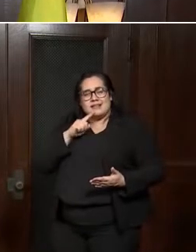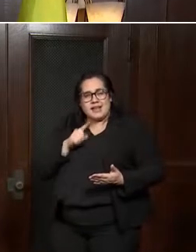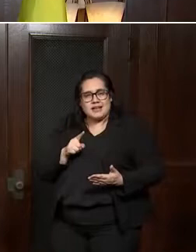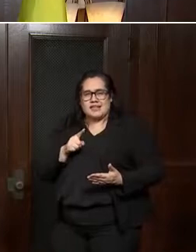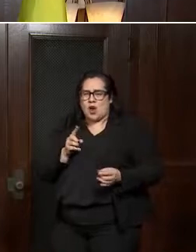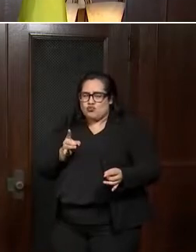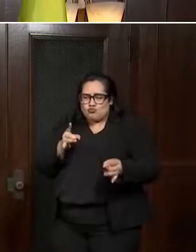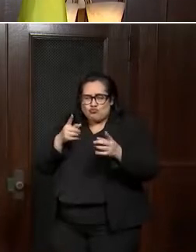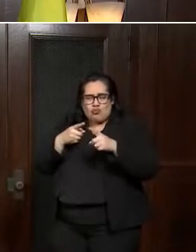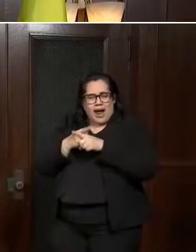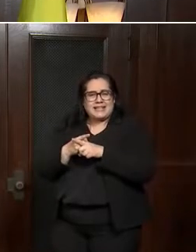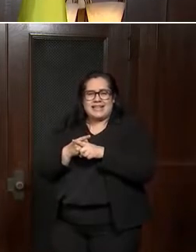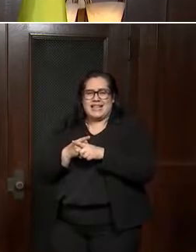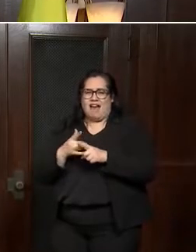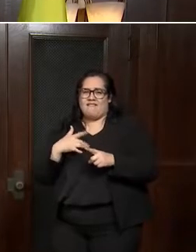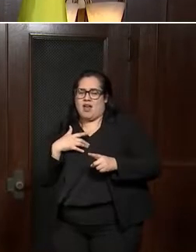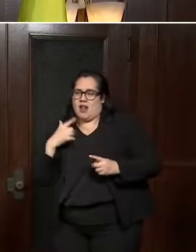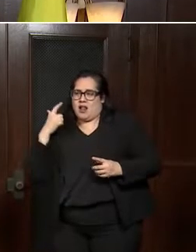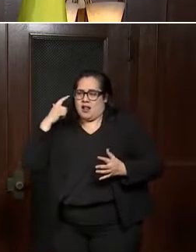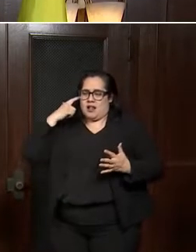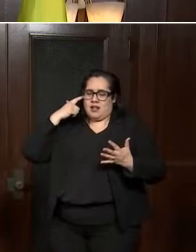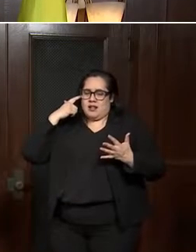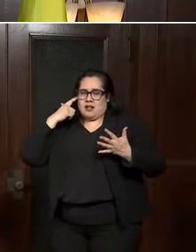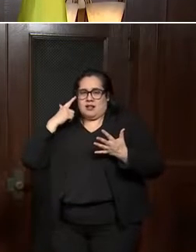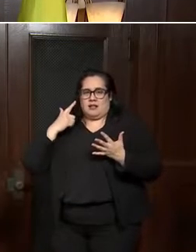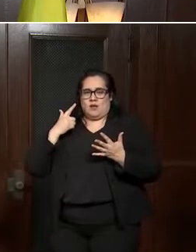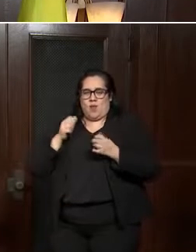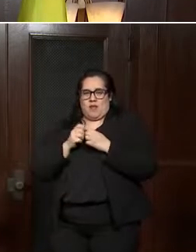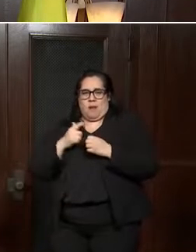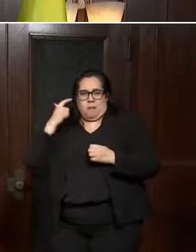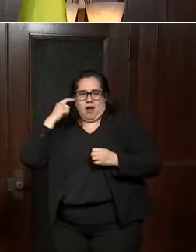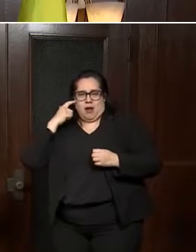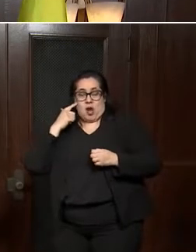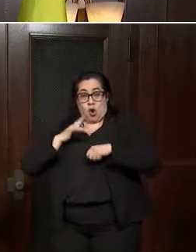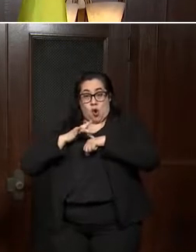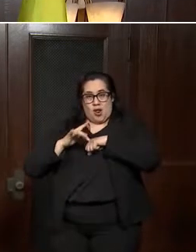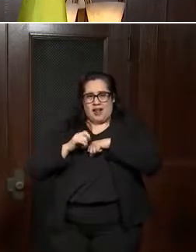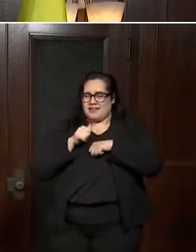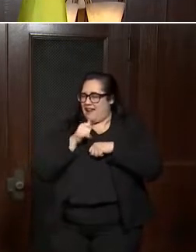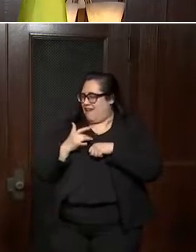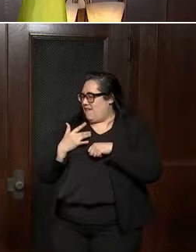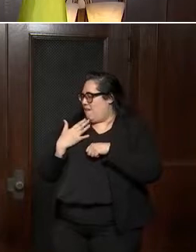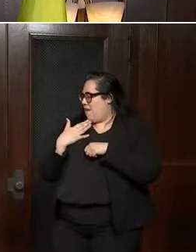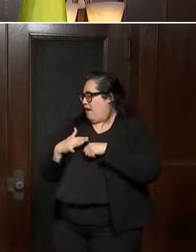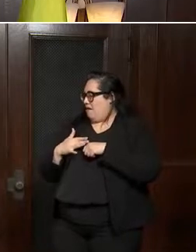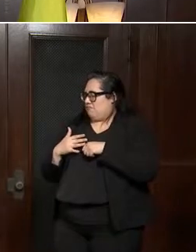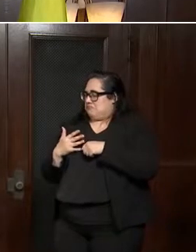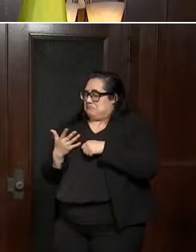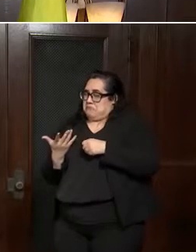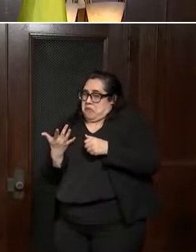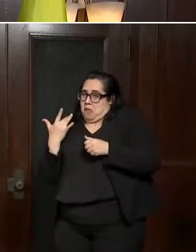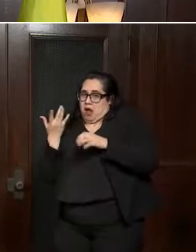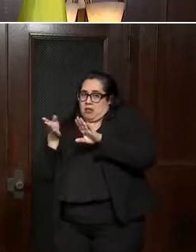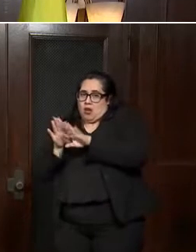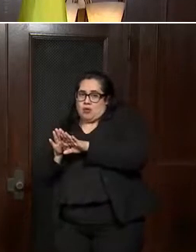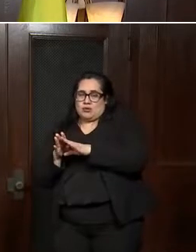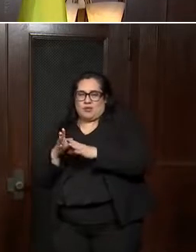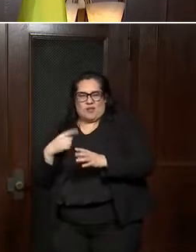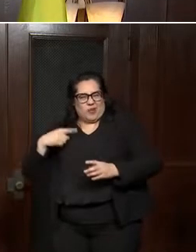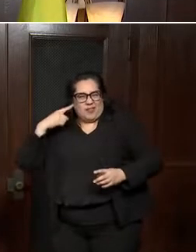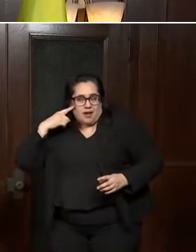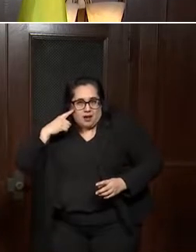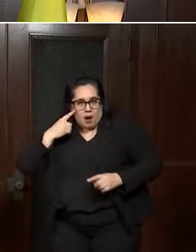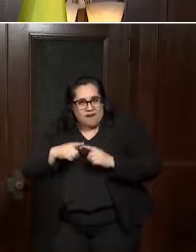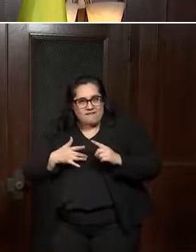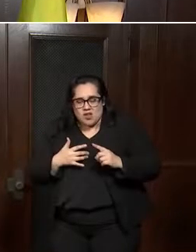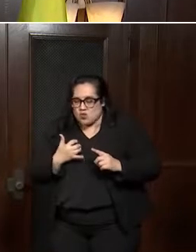a crisis that plays tricks with our head, right? Early on, it doesn't feel very bad. Why would we close things down? As I said, when it